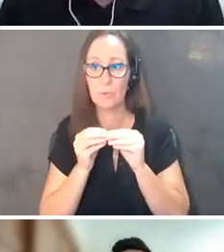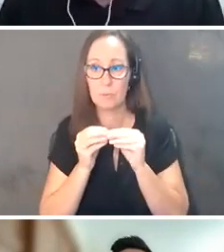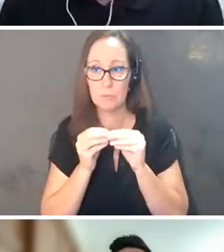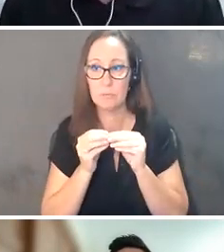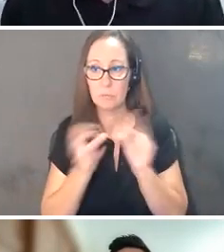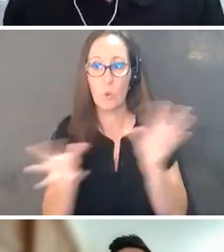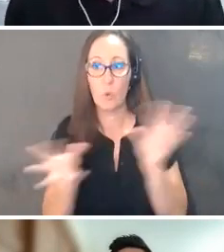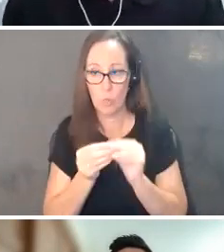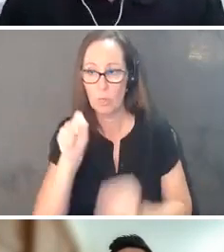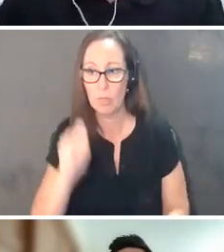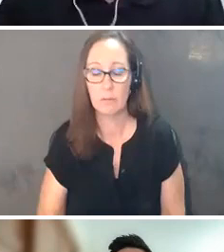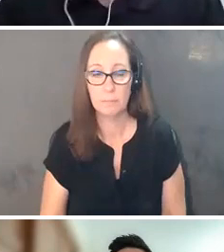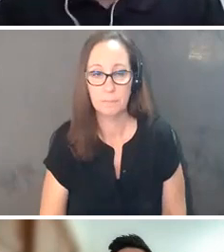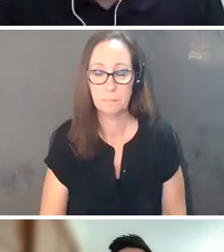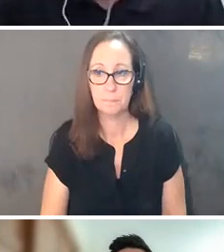And yes, so